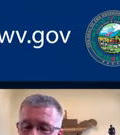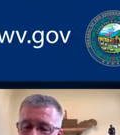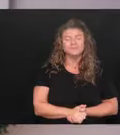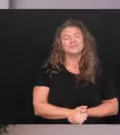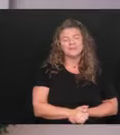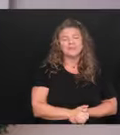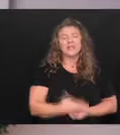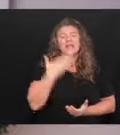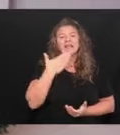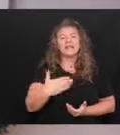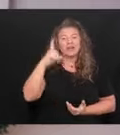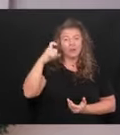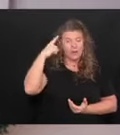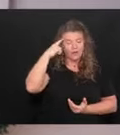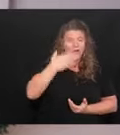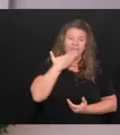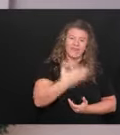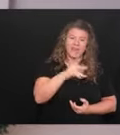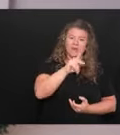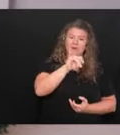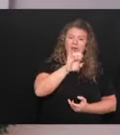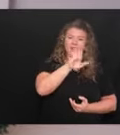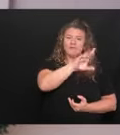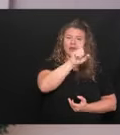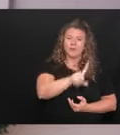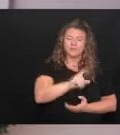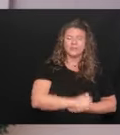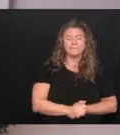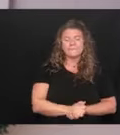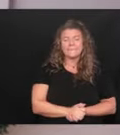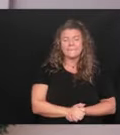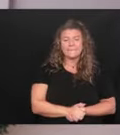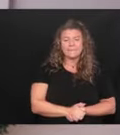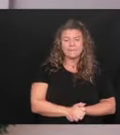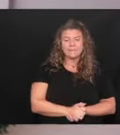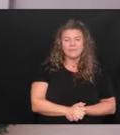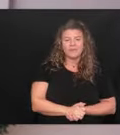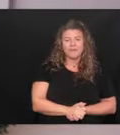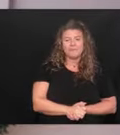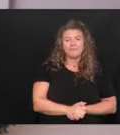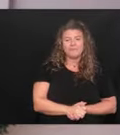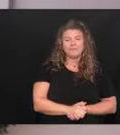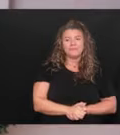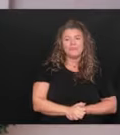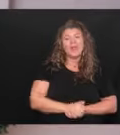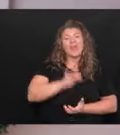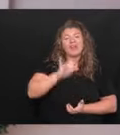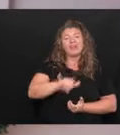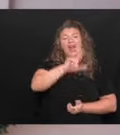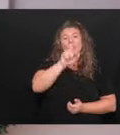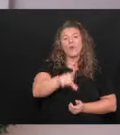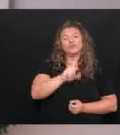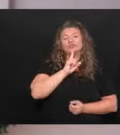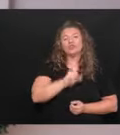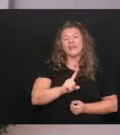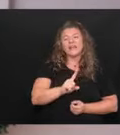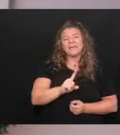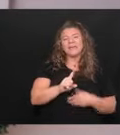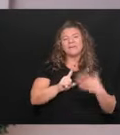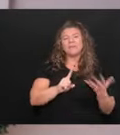Thank you, Governor, and thank you, Kenny, for the question. You know, I think that the question is really